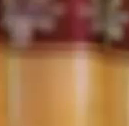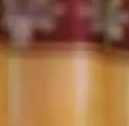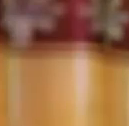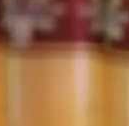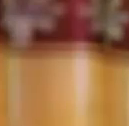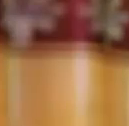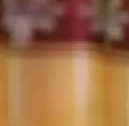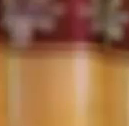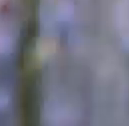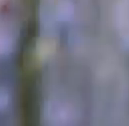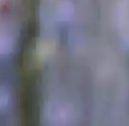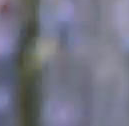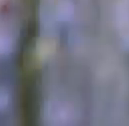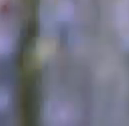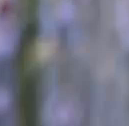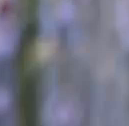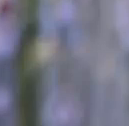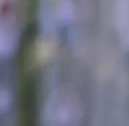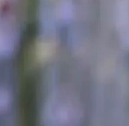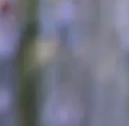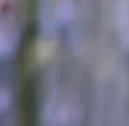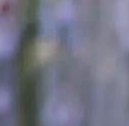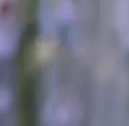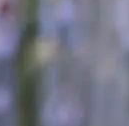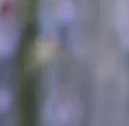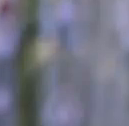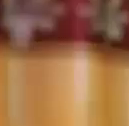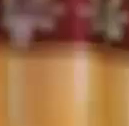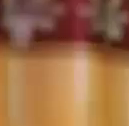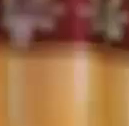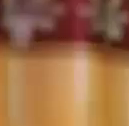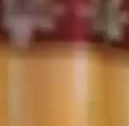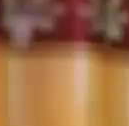by the rivers of water.